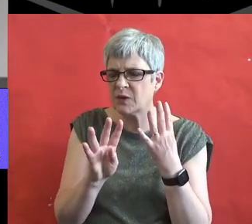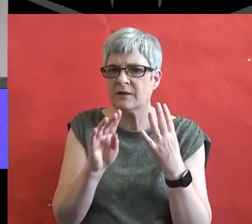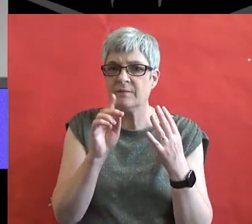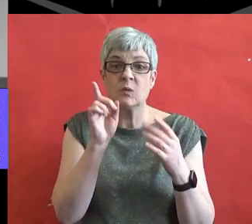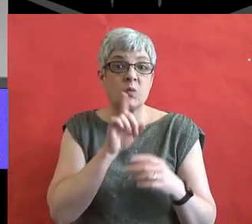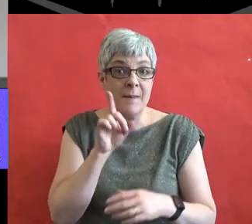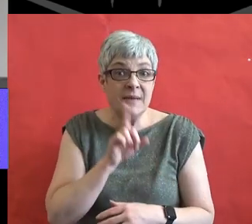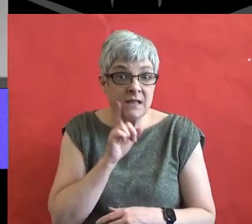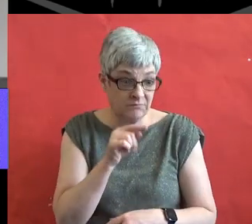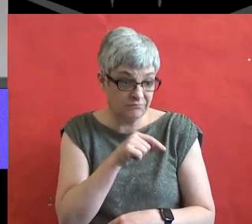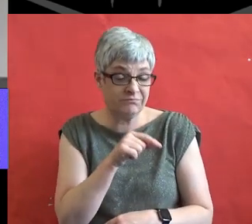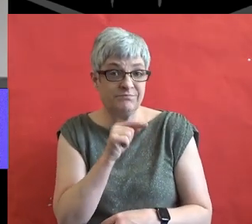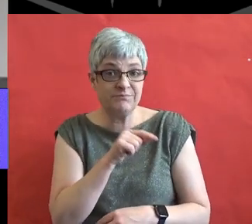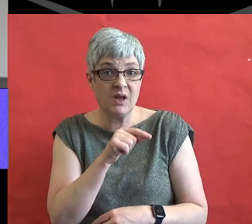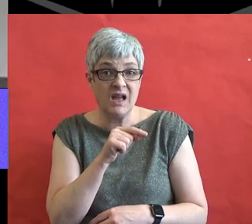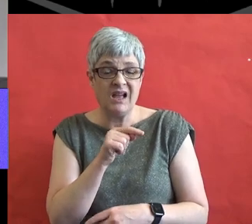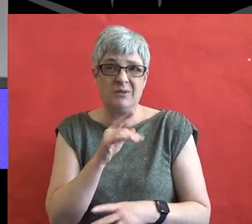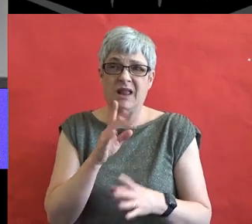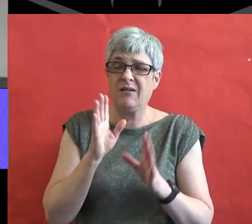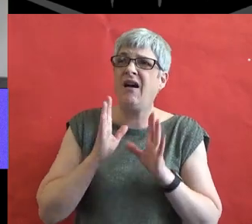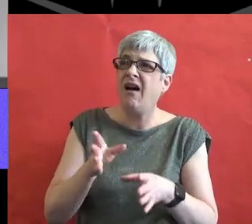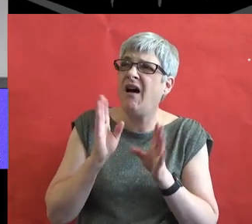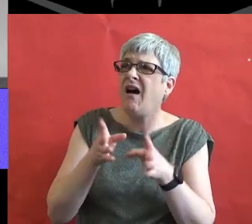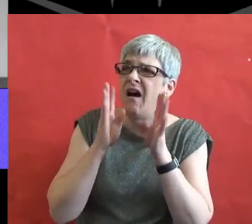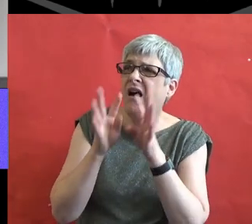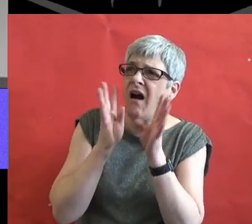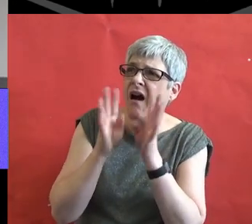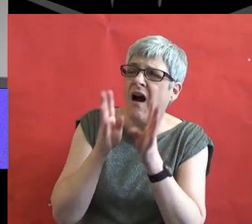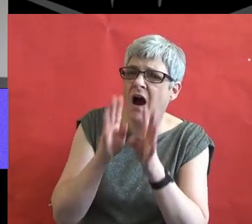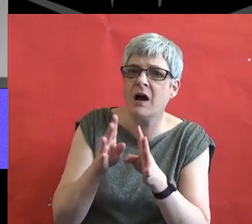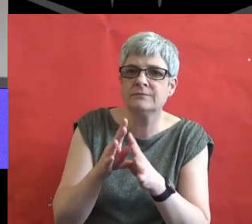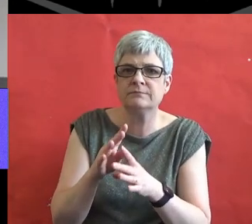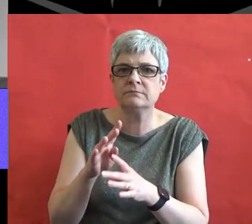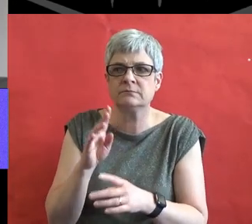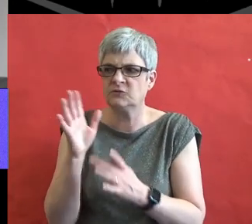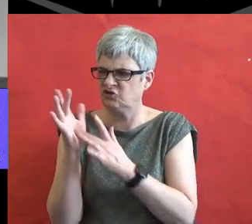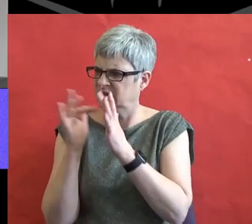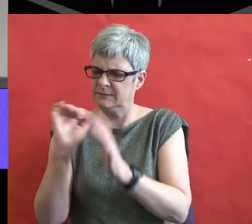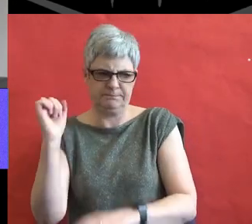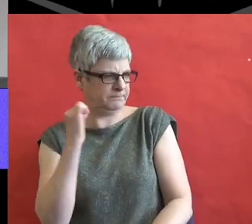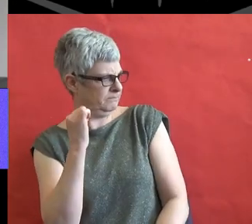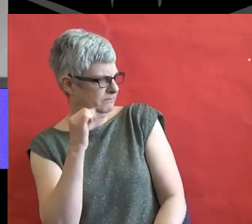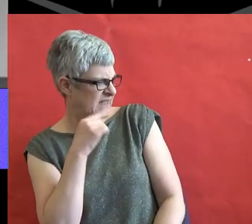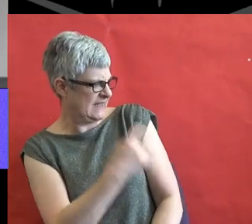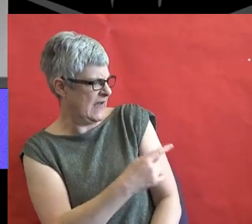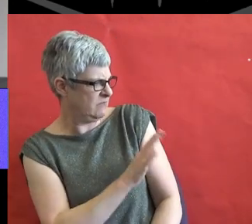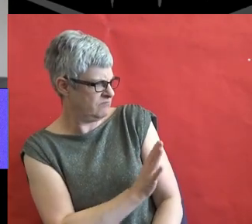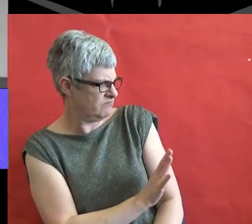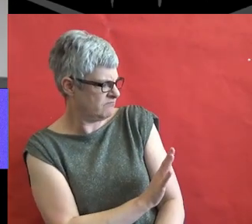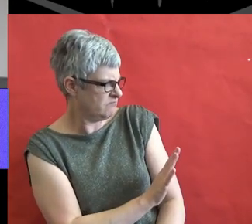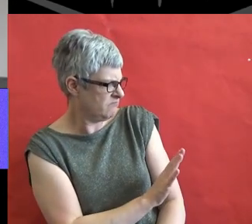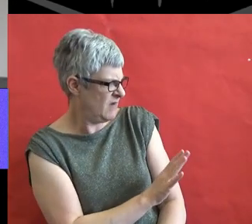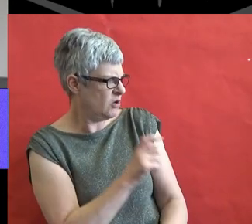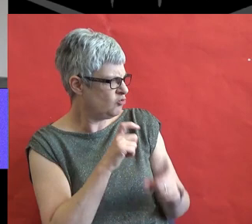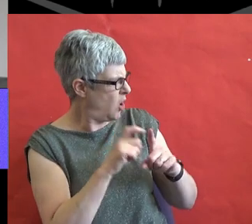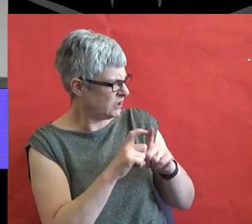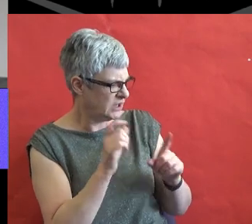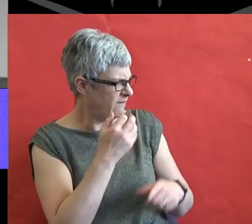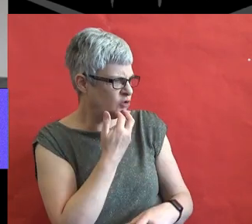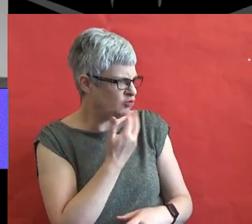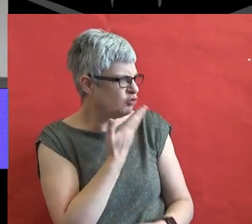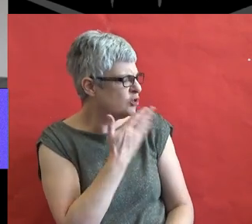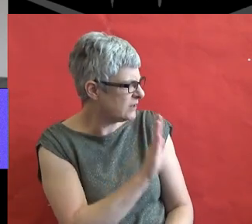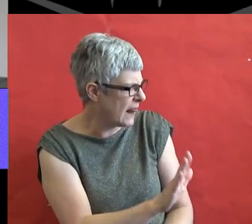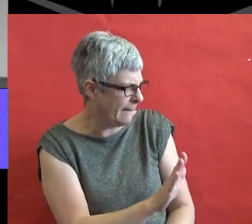women who mourned and wailed for him. Jesus turned and said to them, "Daughters of